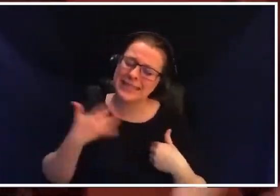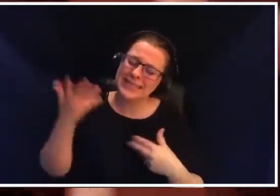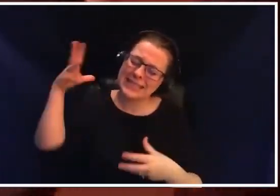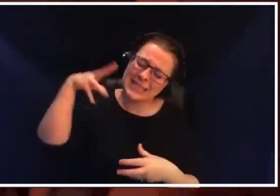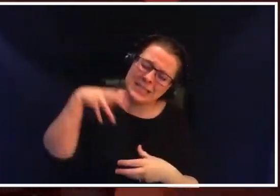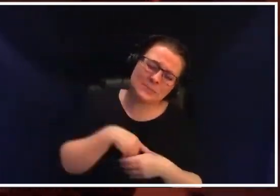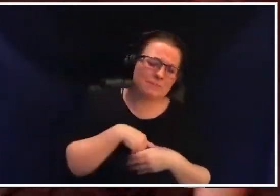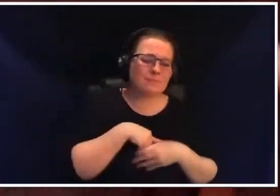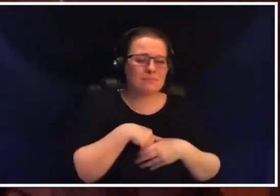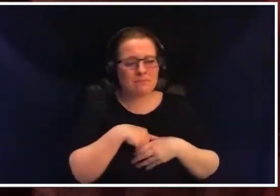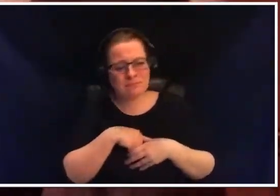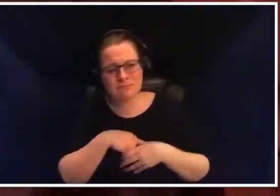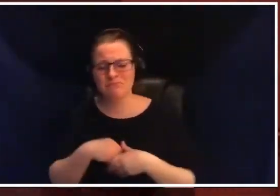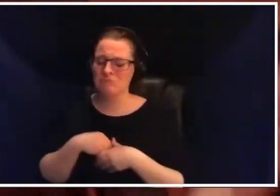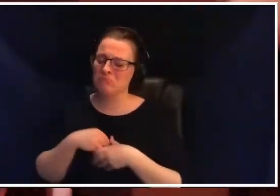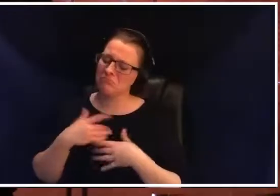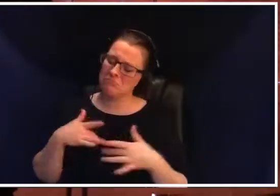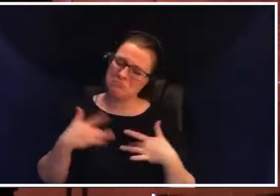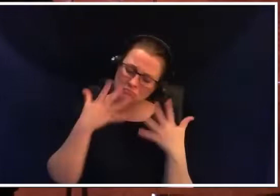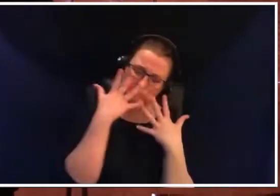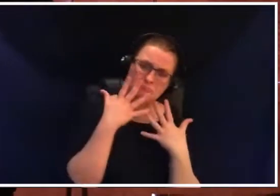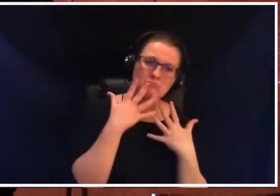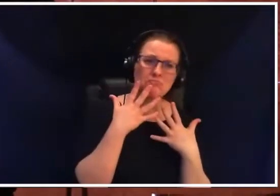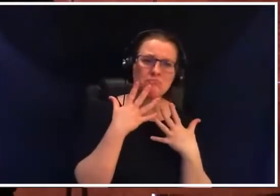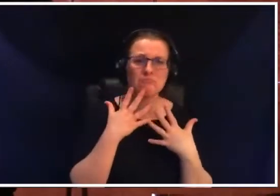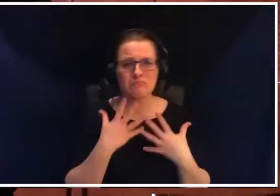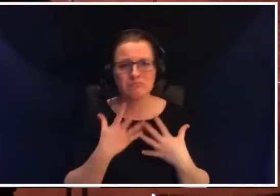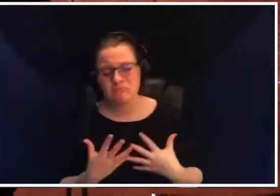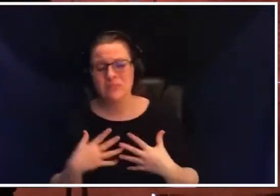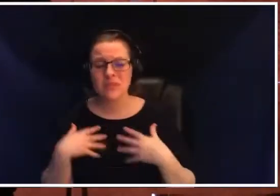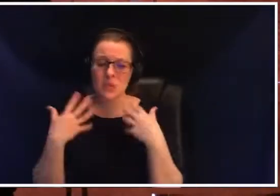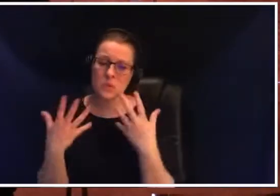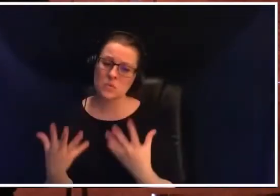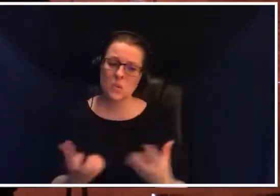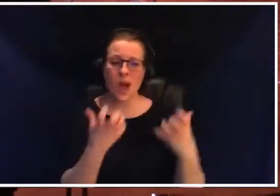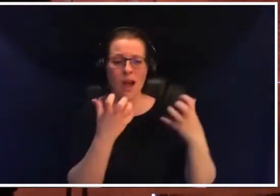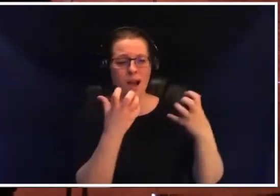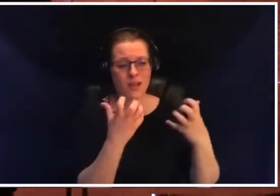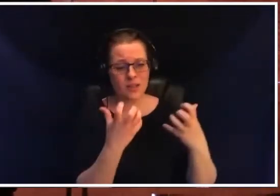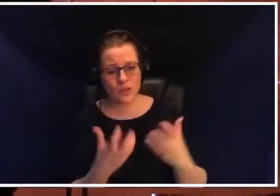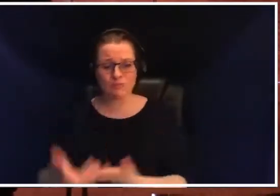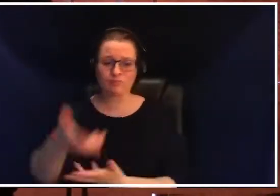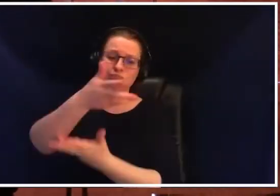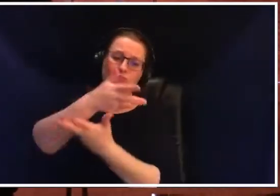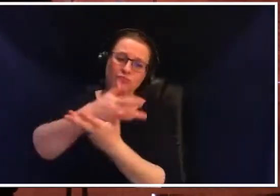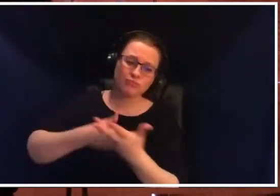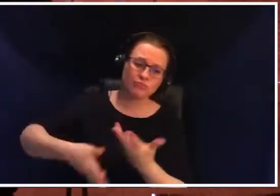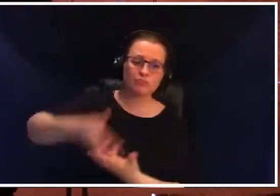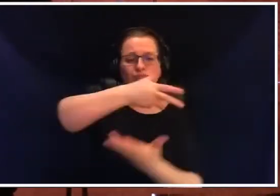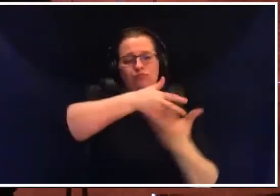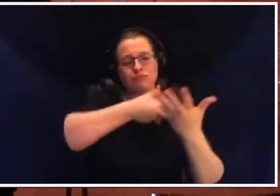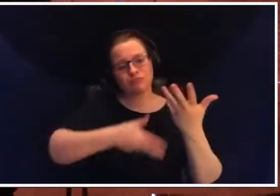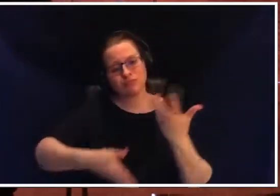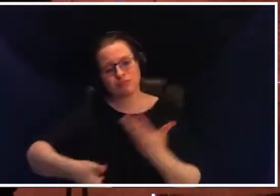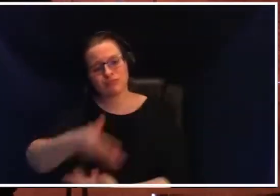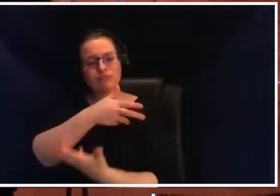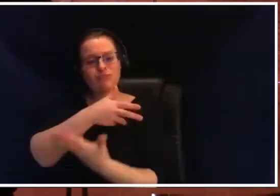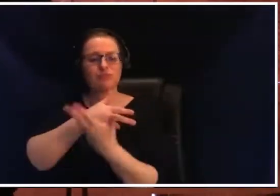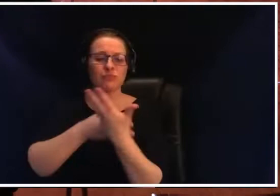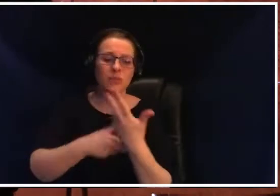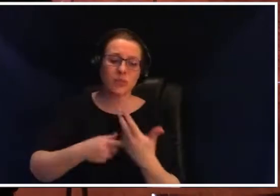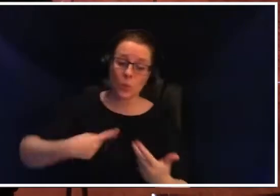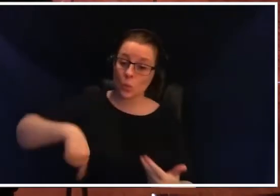for pirates, people of our poor pirates, people of our